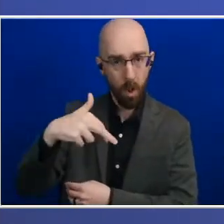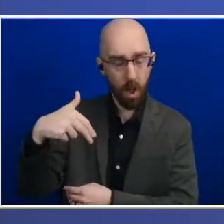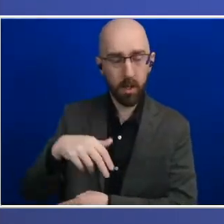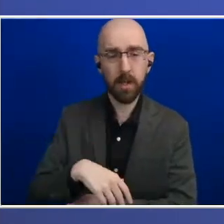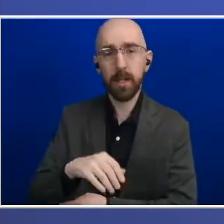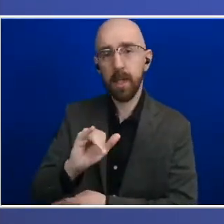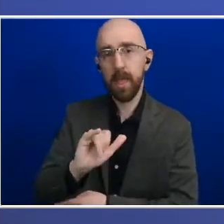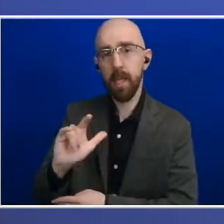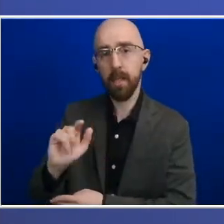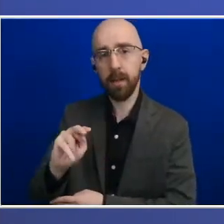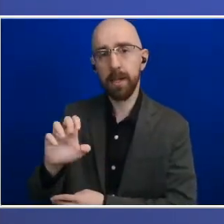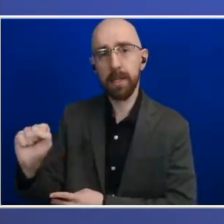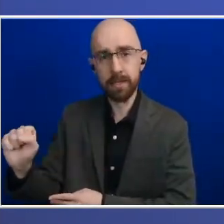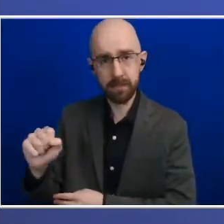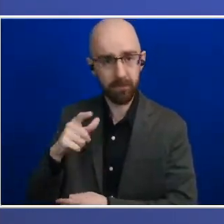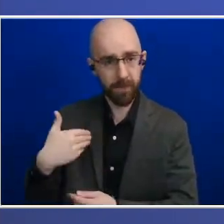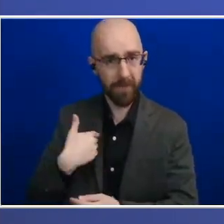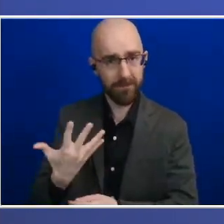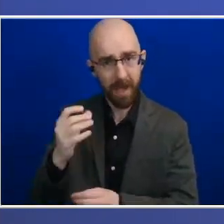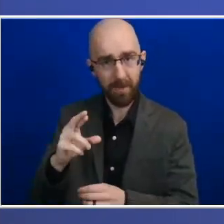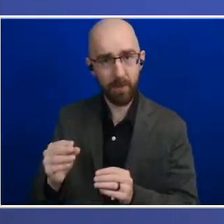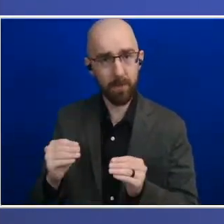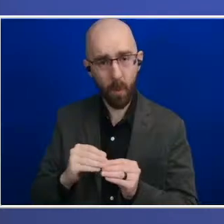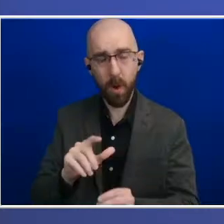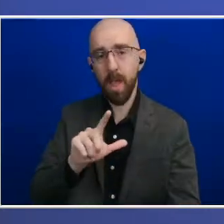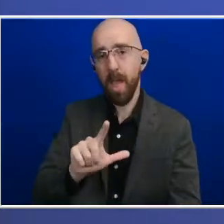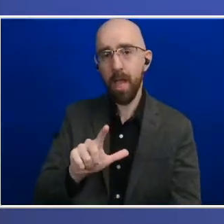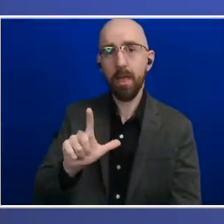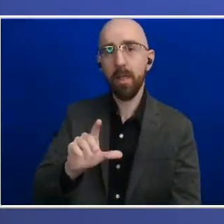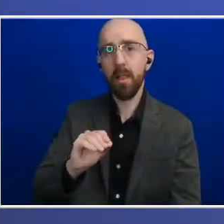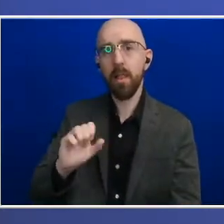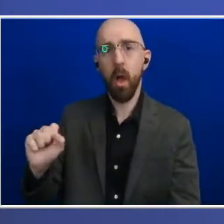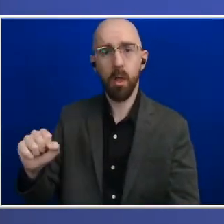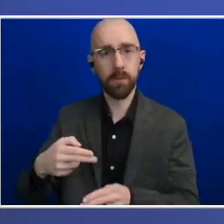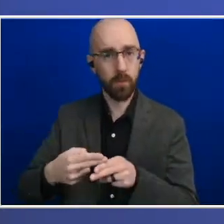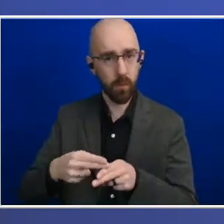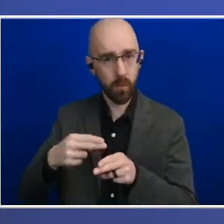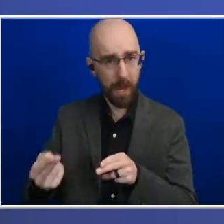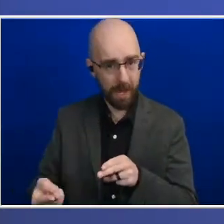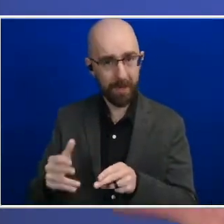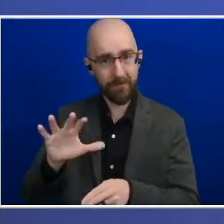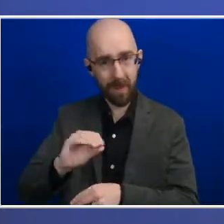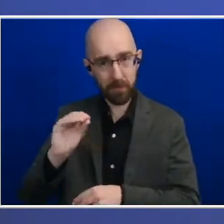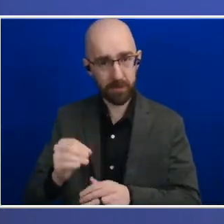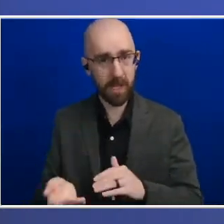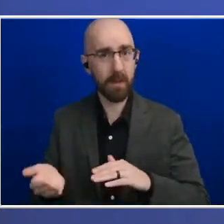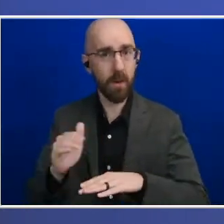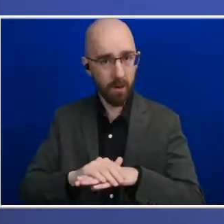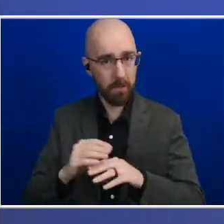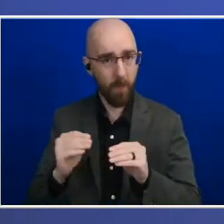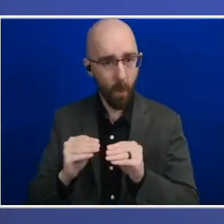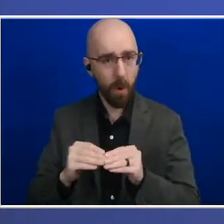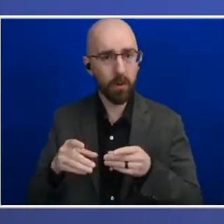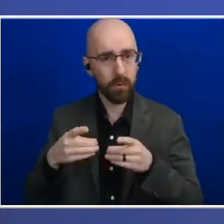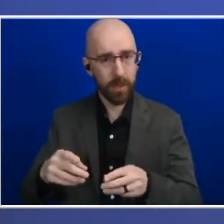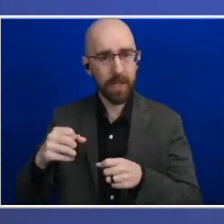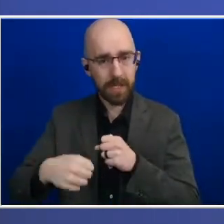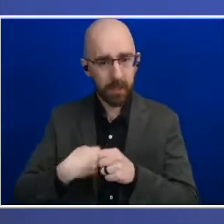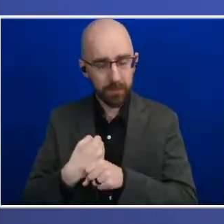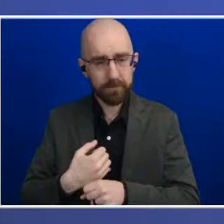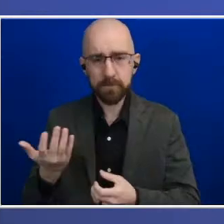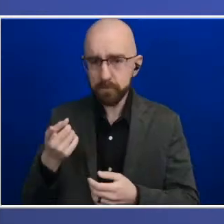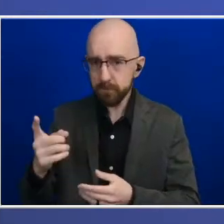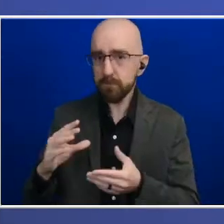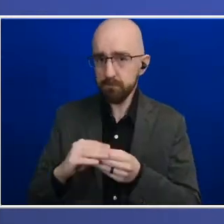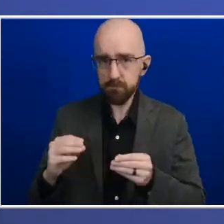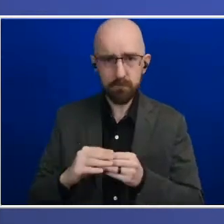you have 5 or more? And L for loss of weight, 5% or more over a given year. But what John was saying is absolutely correct. It's about